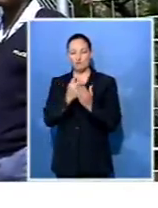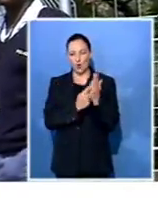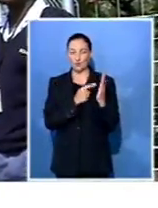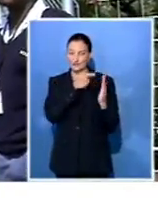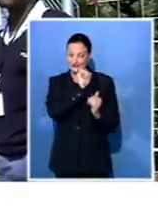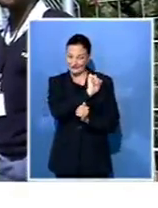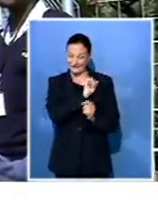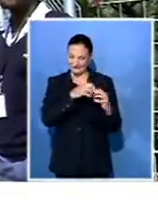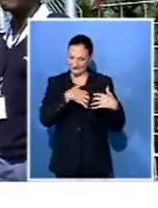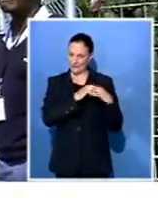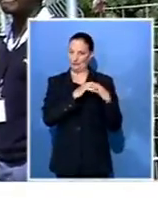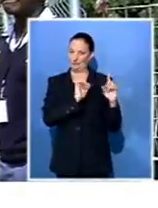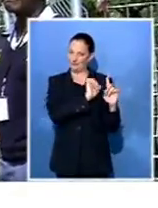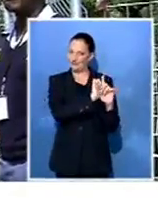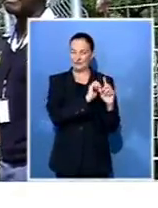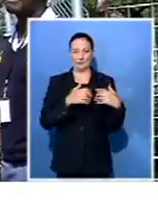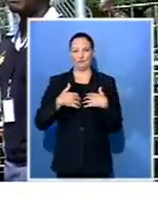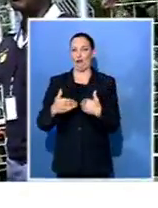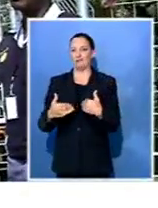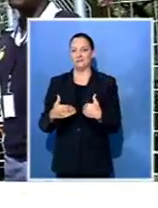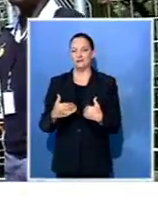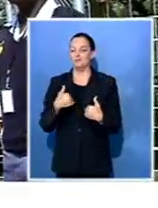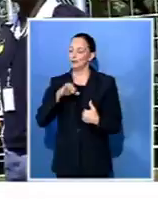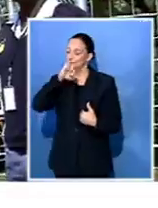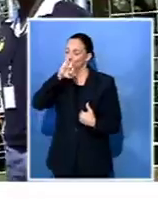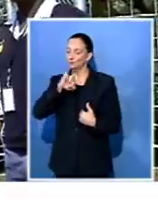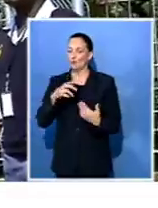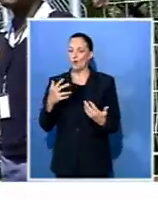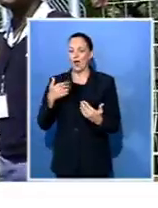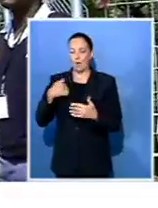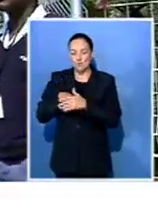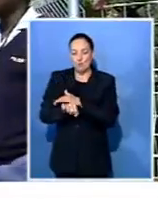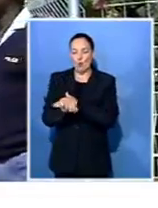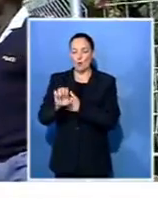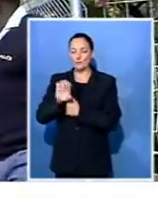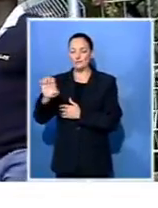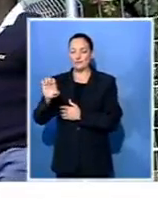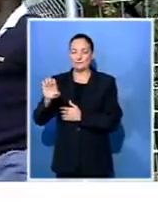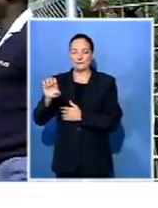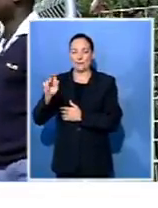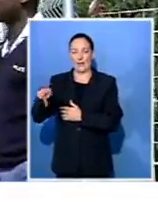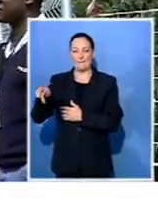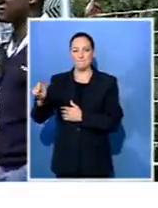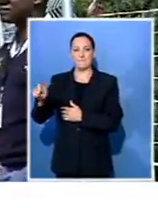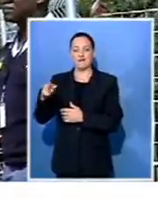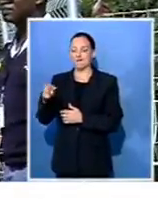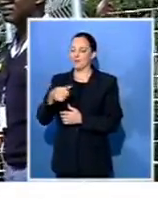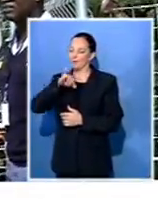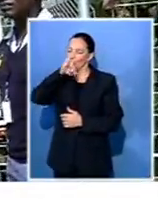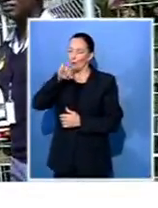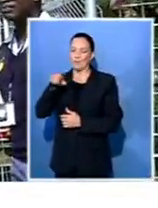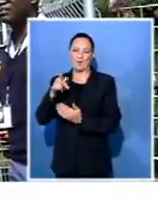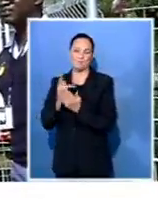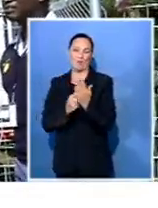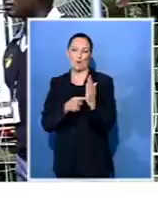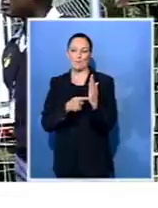and it's a very popular program. I used to live in the Eastern Cape where I was born. They even call it Batupele. And then, you know, we properly